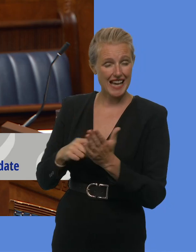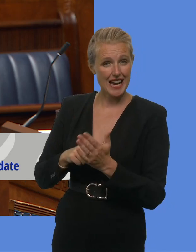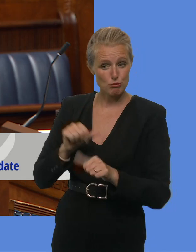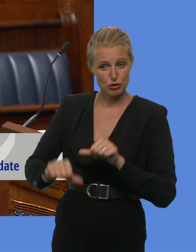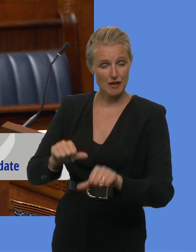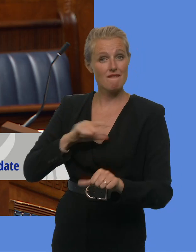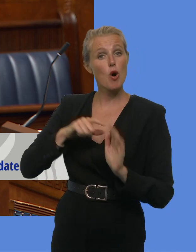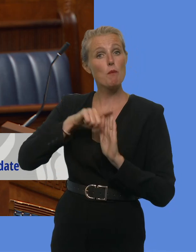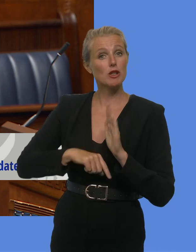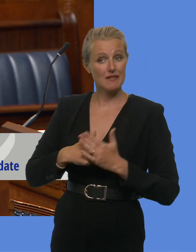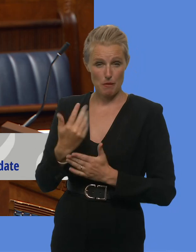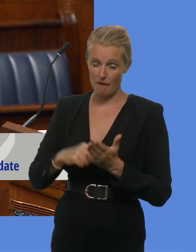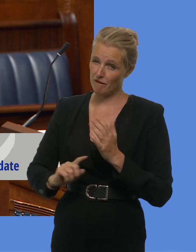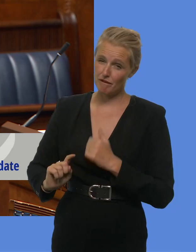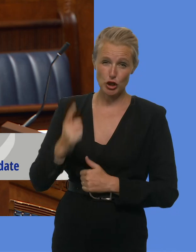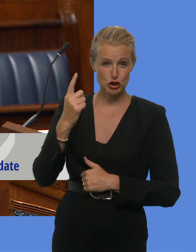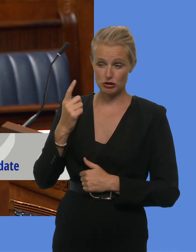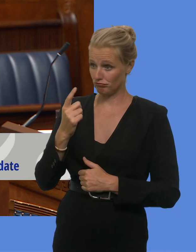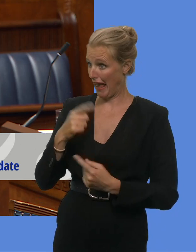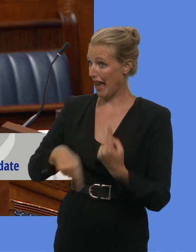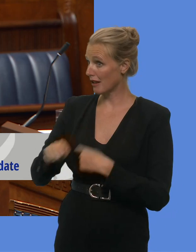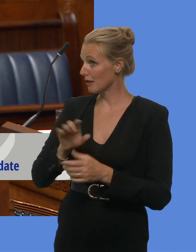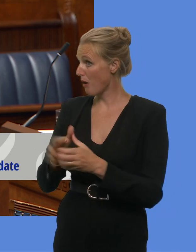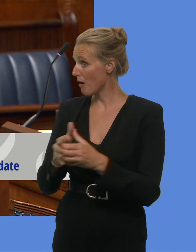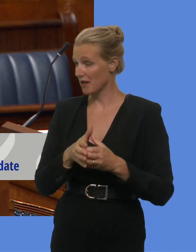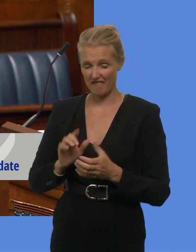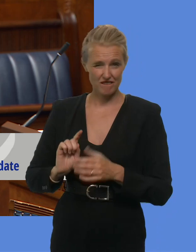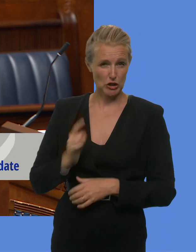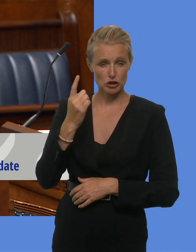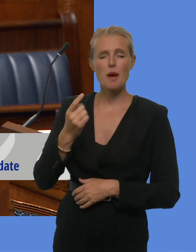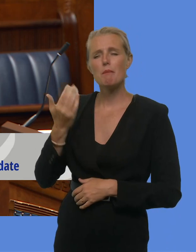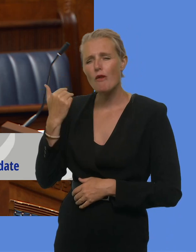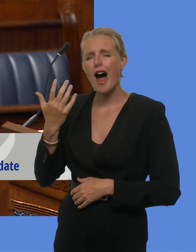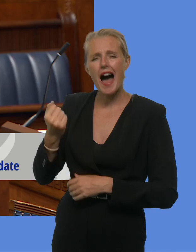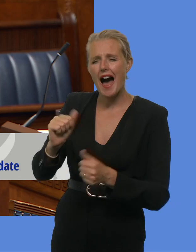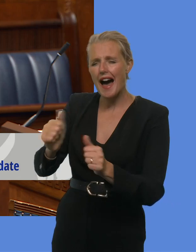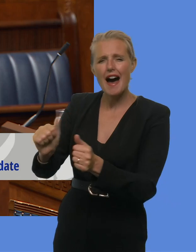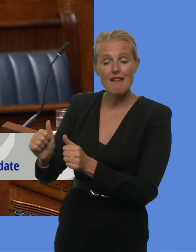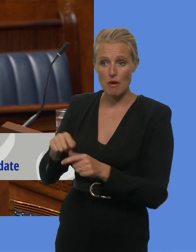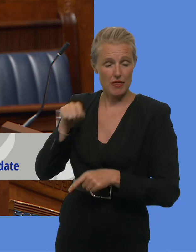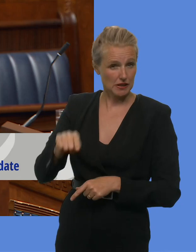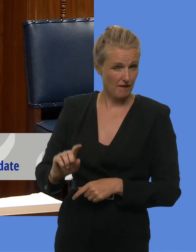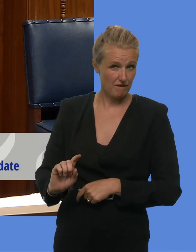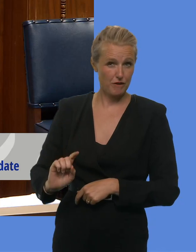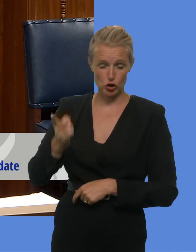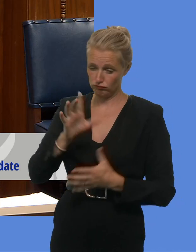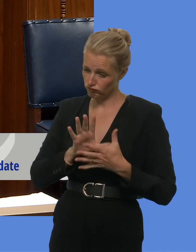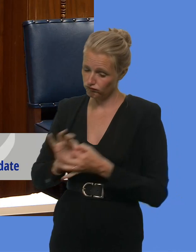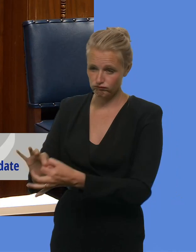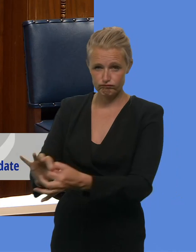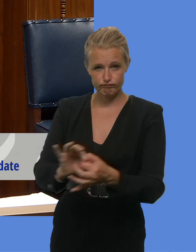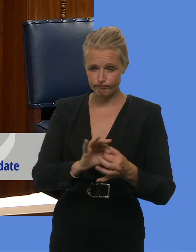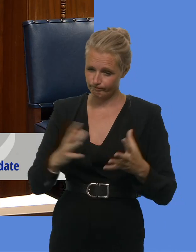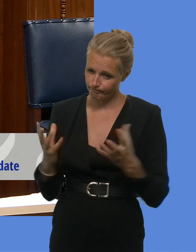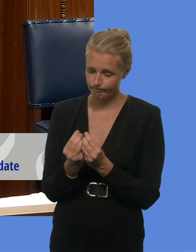policy development that we've done across any department. We've had elements of it before, but and I pay huge tribute to the amount of time, the volunteer